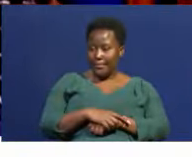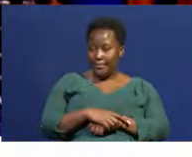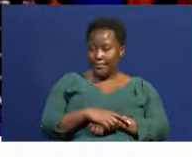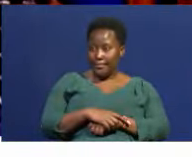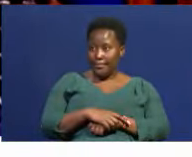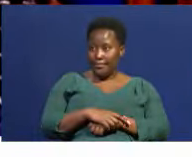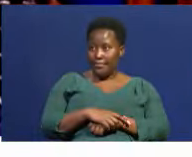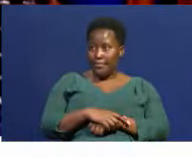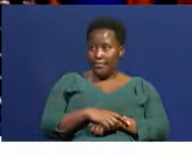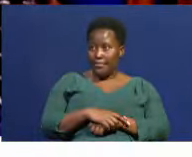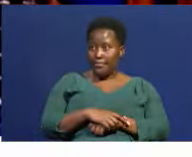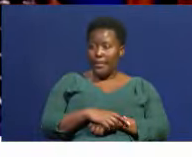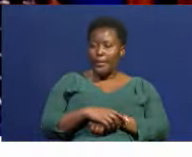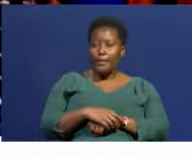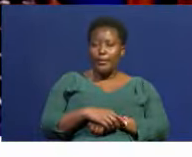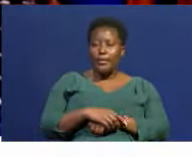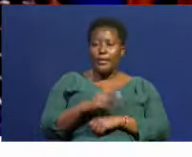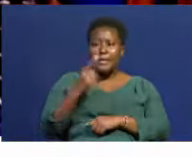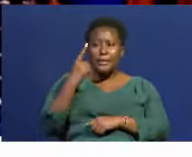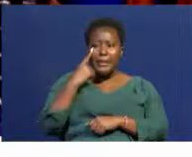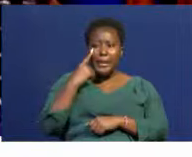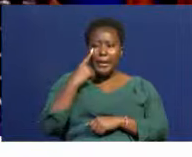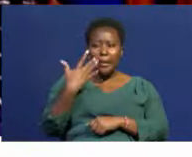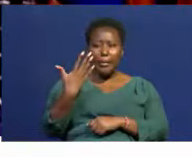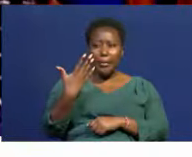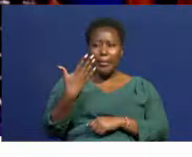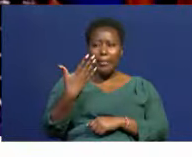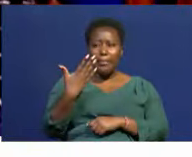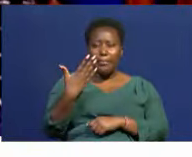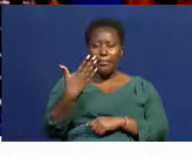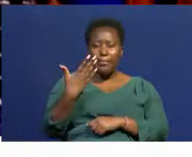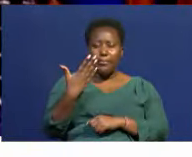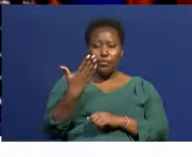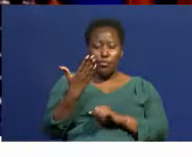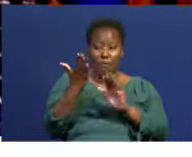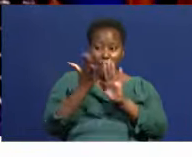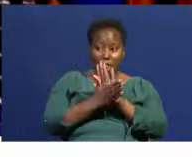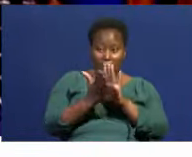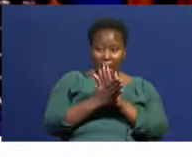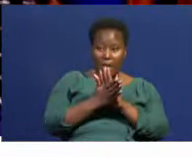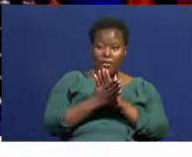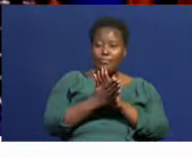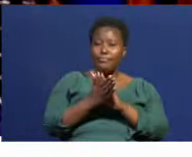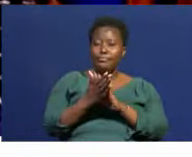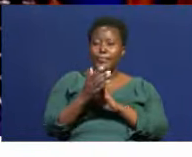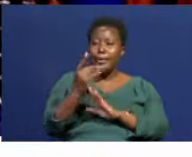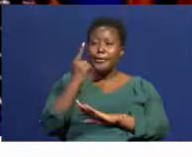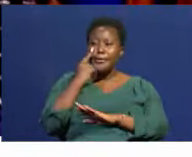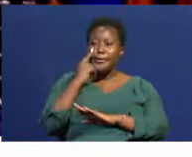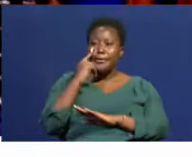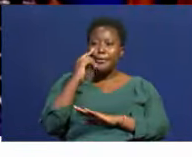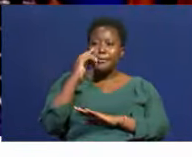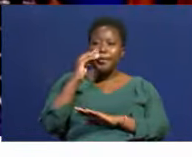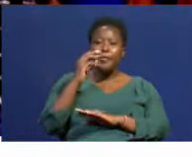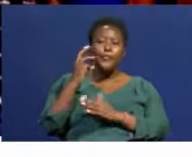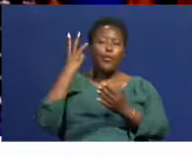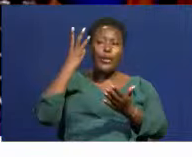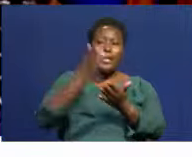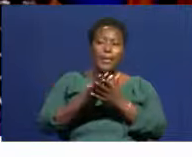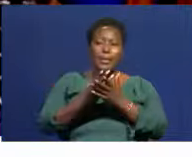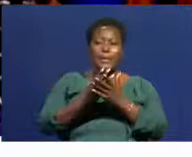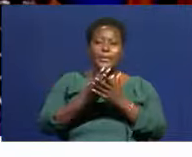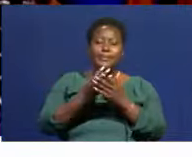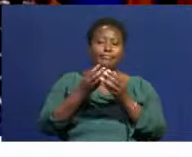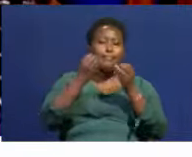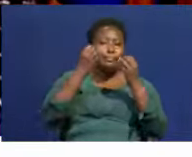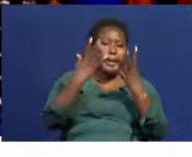We have not seen the kind of documentation that is going to be filed. We have not seen the number of witnesses that are going